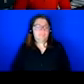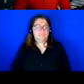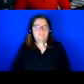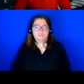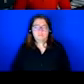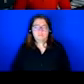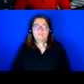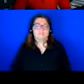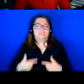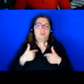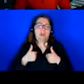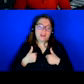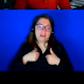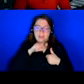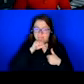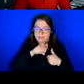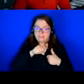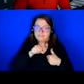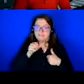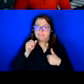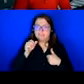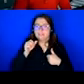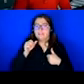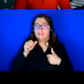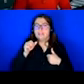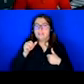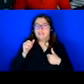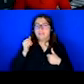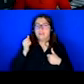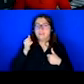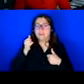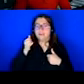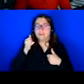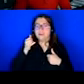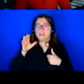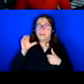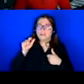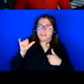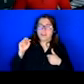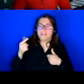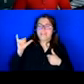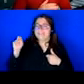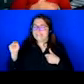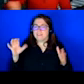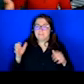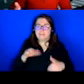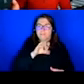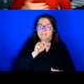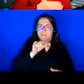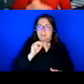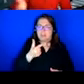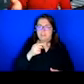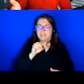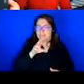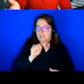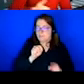know, I'm a big fan of calling in instead of calling out. So like, this is like, you know, if you're talking about something too as well, have an